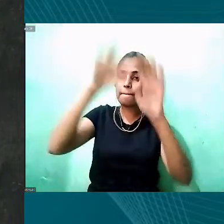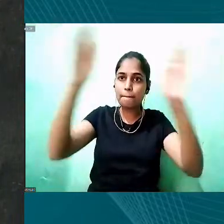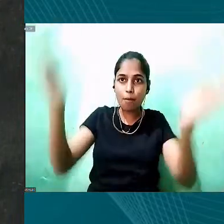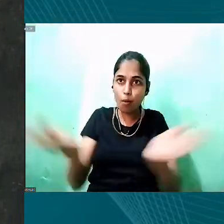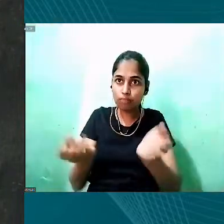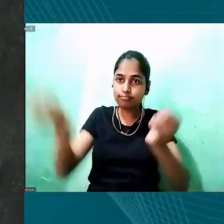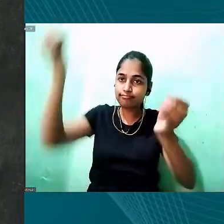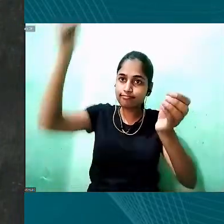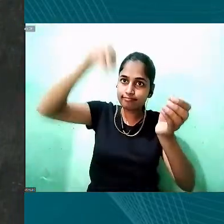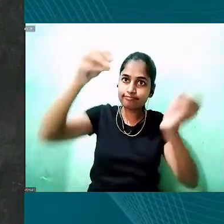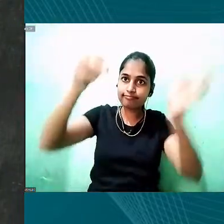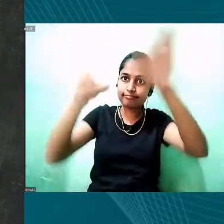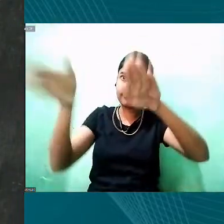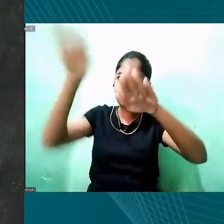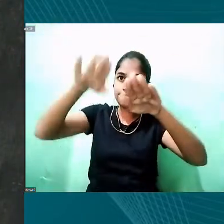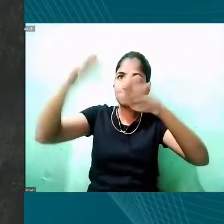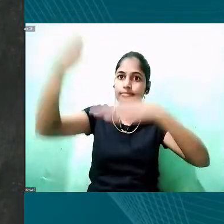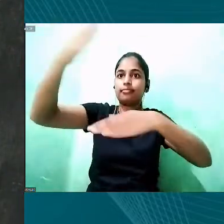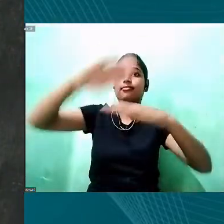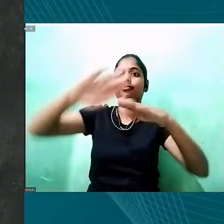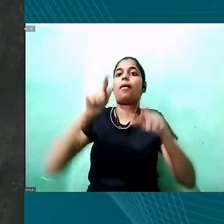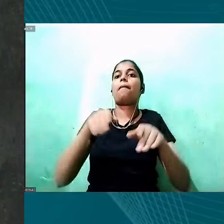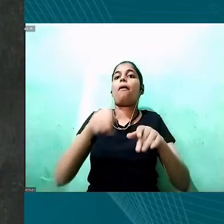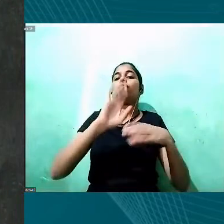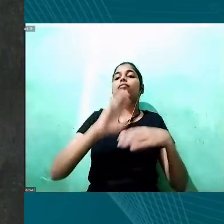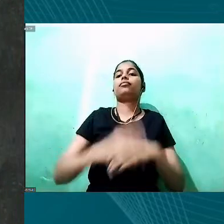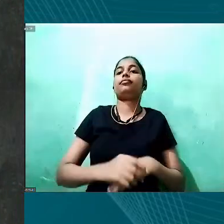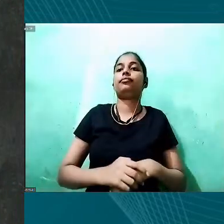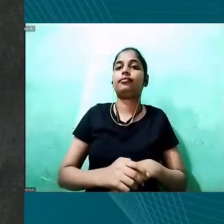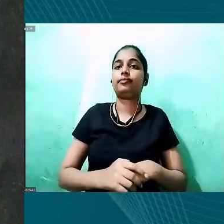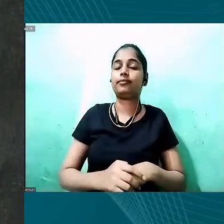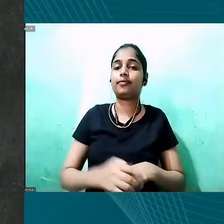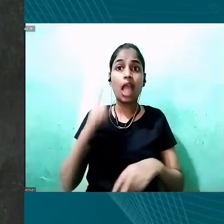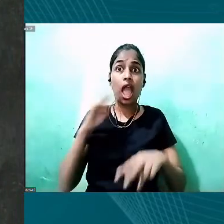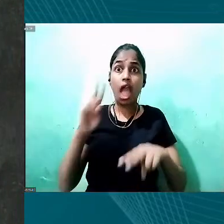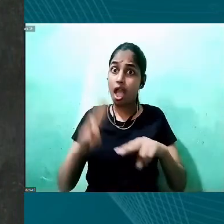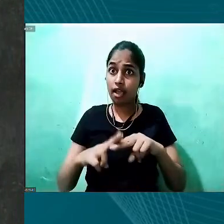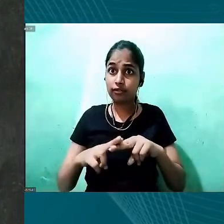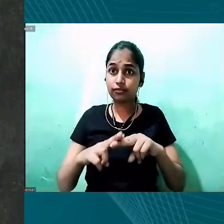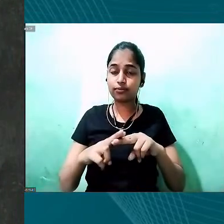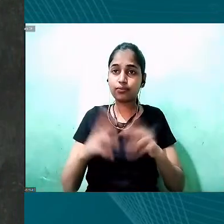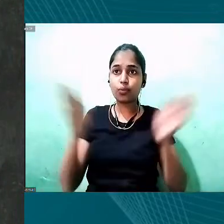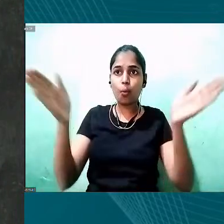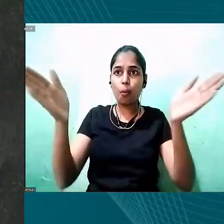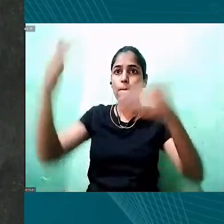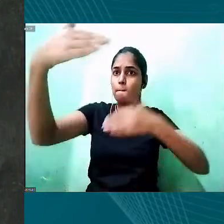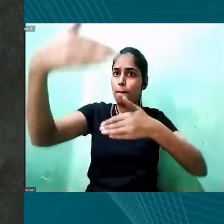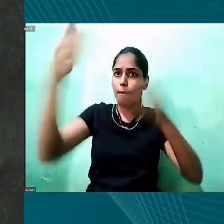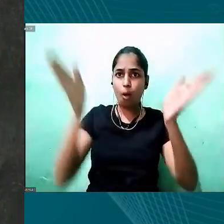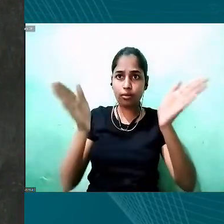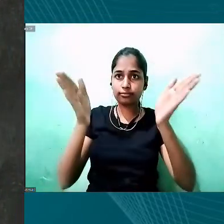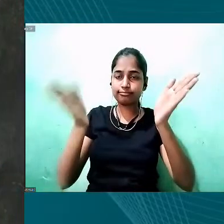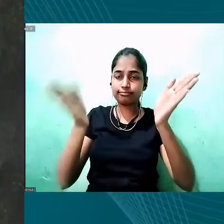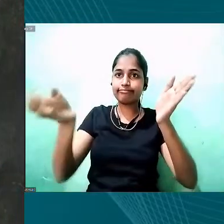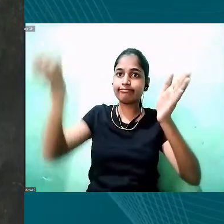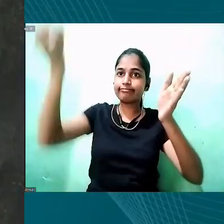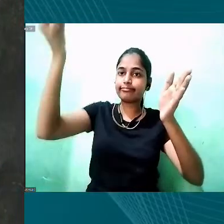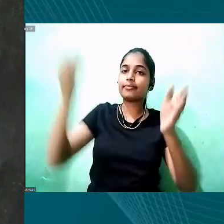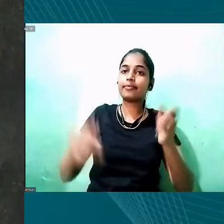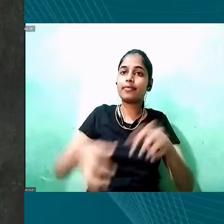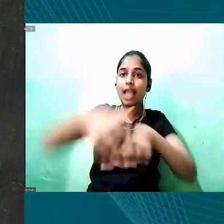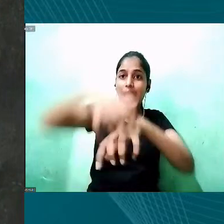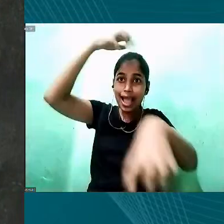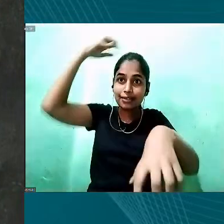Ab, if I pack you in a small box, how will you feel? Very scared. Very scared